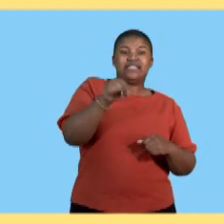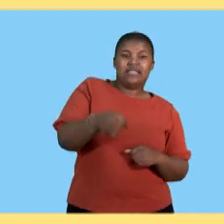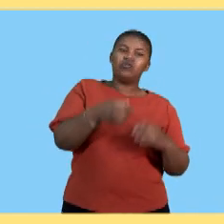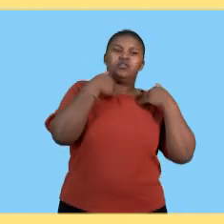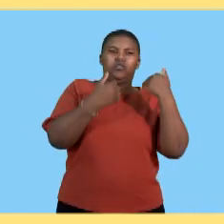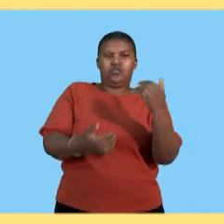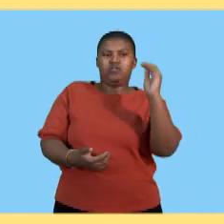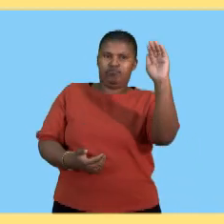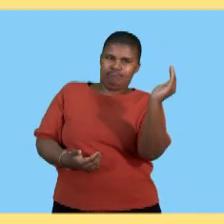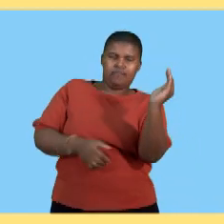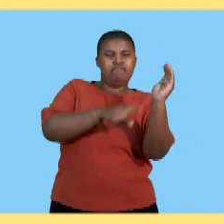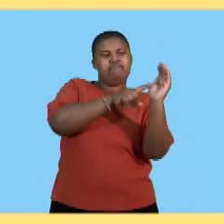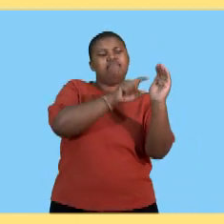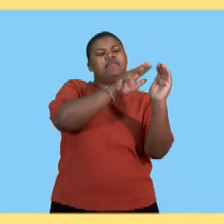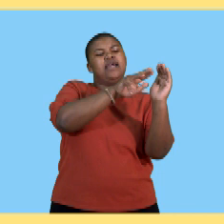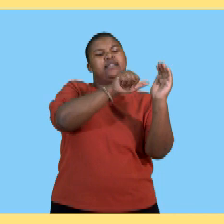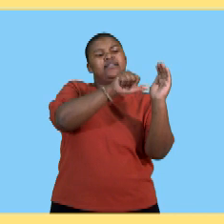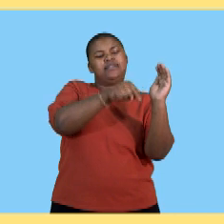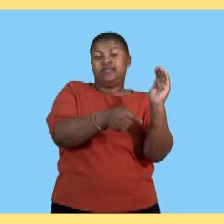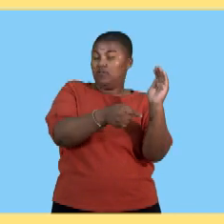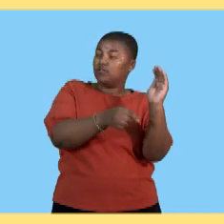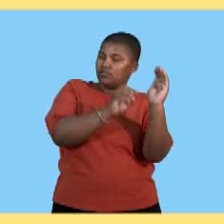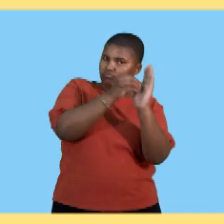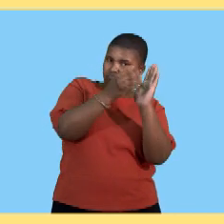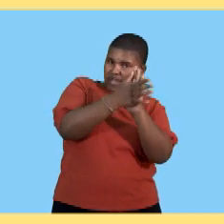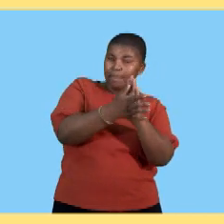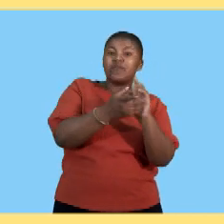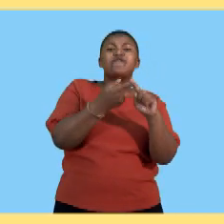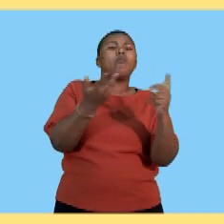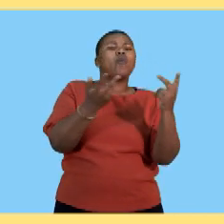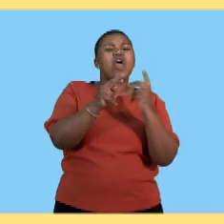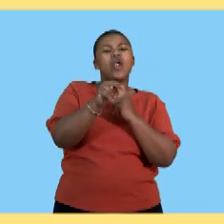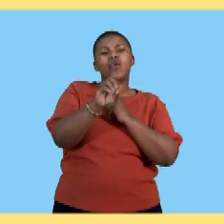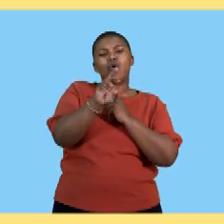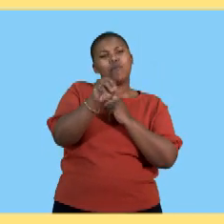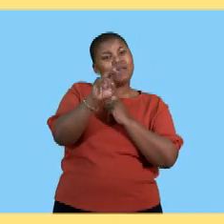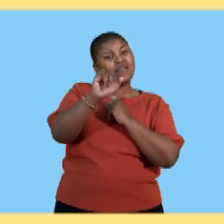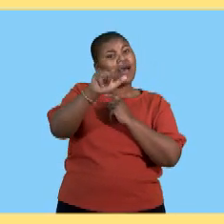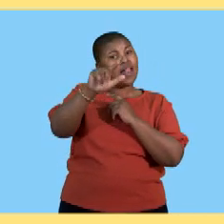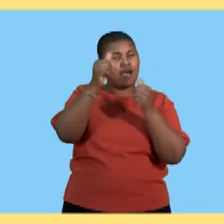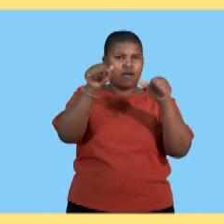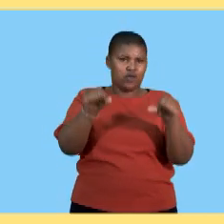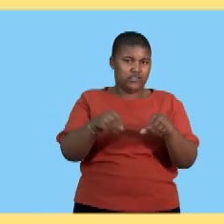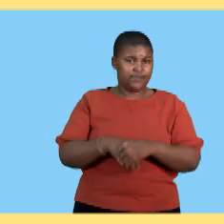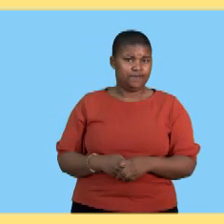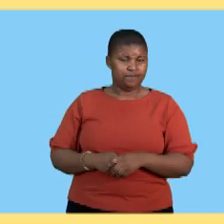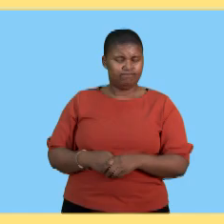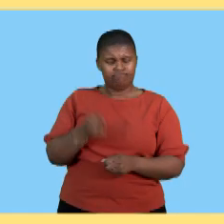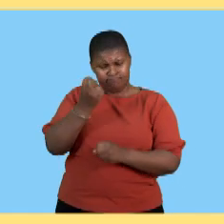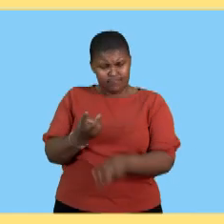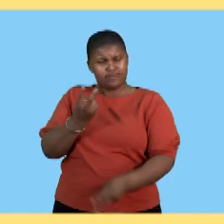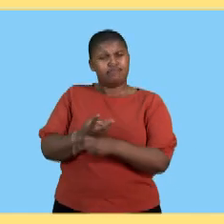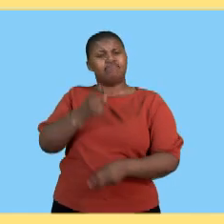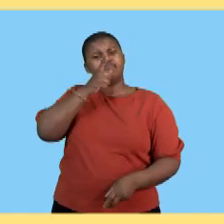right. So I take the amount from the nominal account section. Now I'm being told a